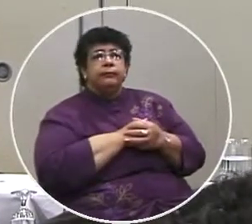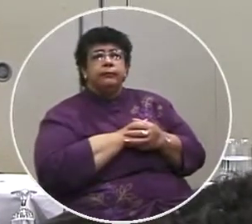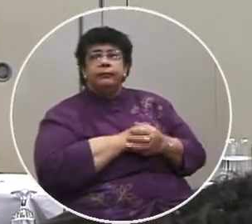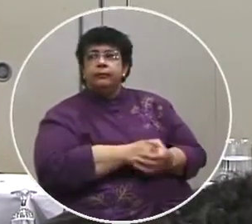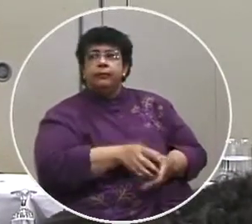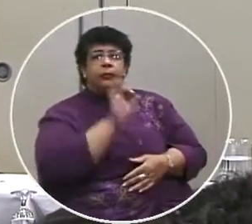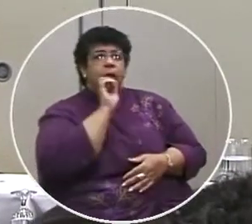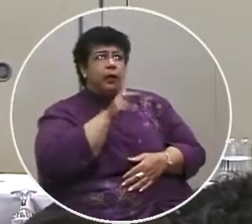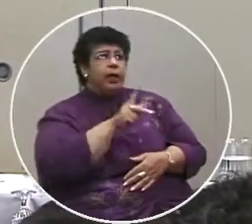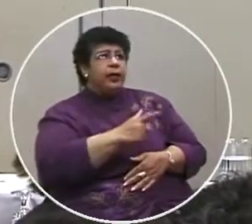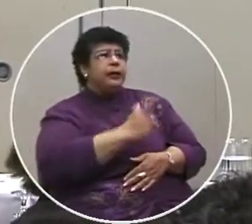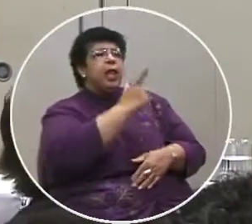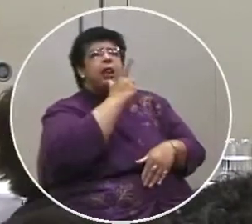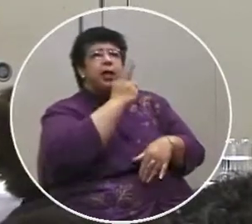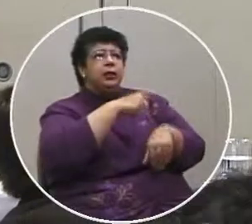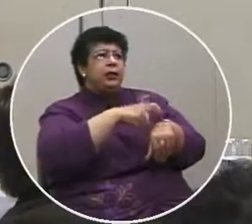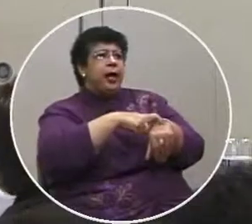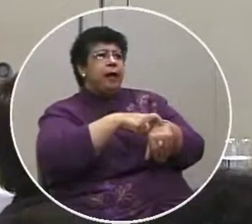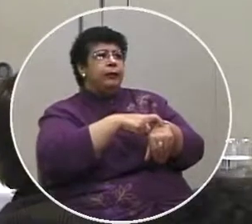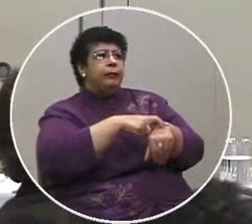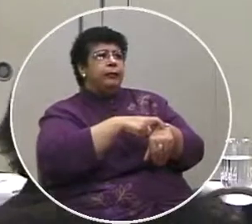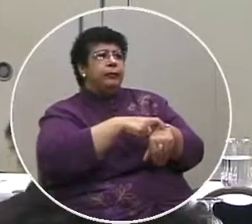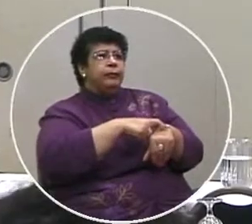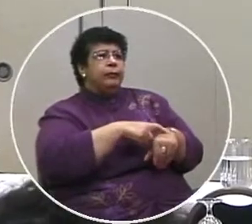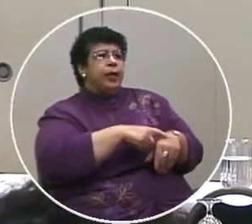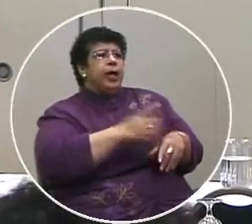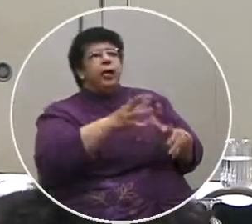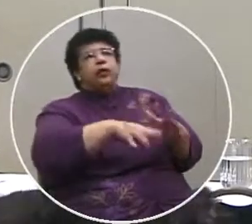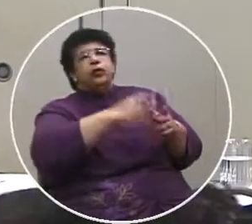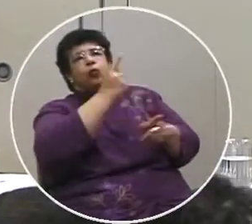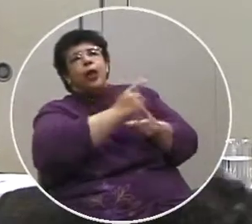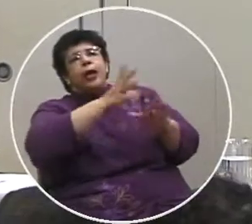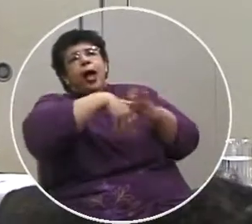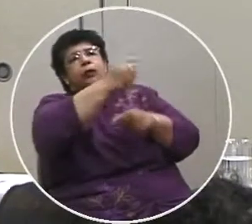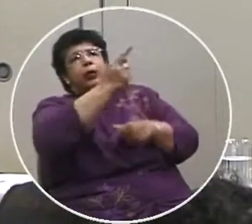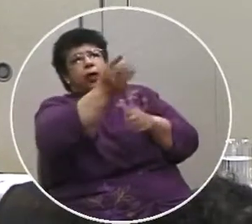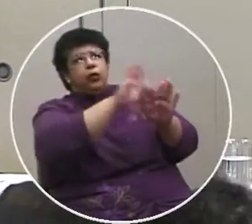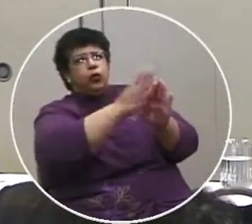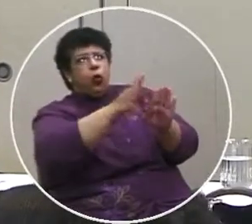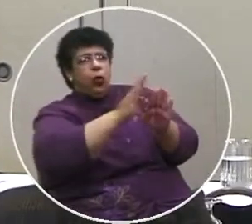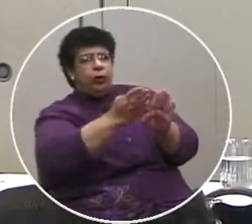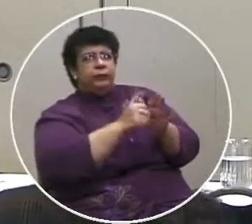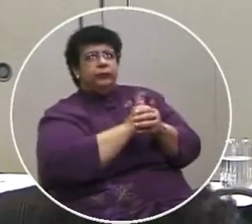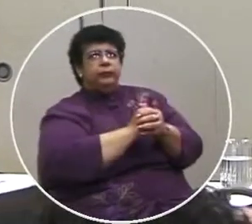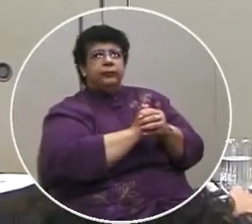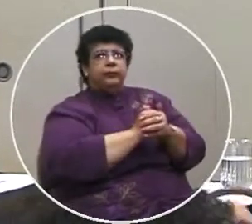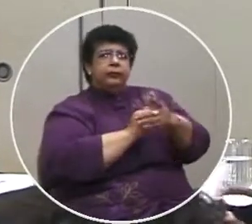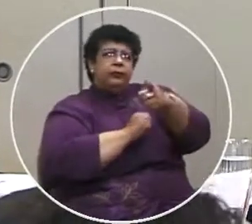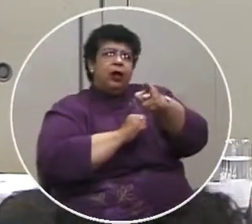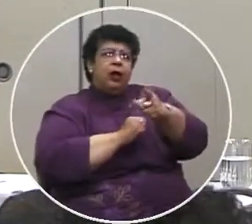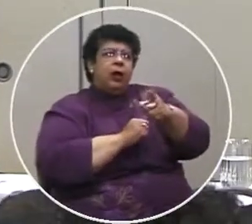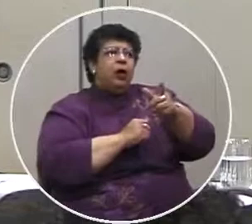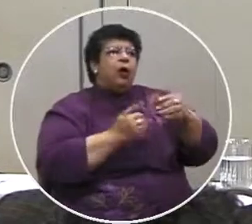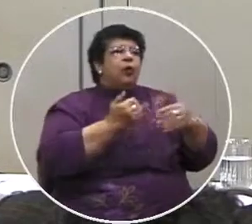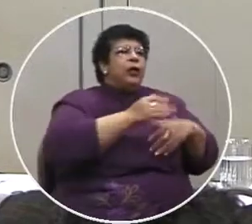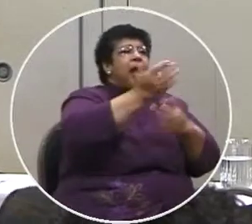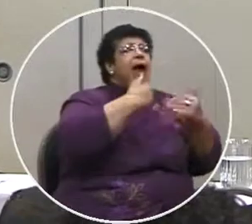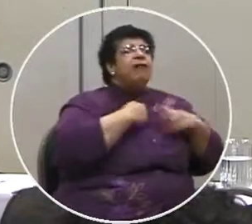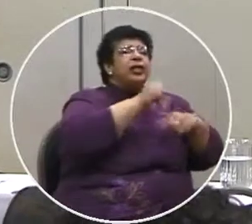Okay. It is lunchtime. Lunch is buffet style just outside the door. I think we'll be back. Yes? You have an assignment for